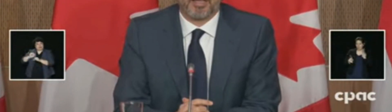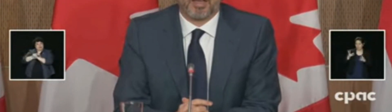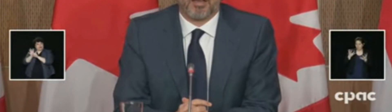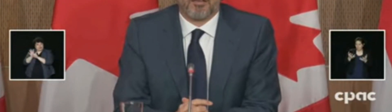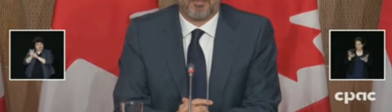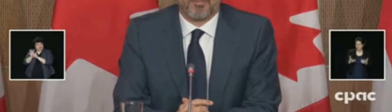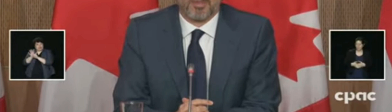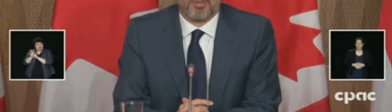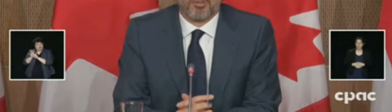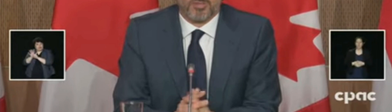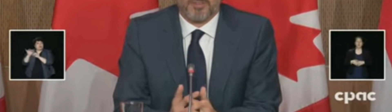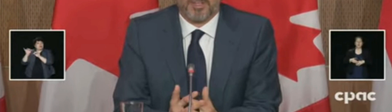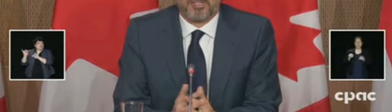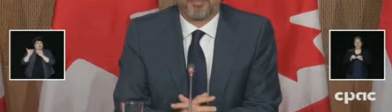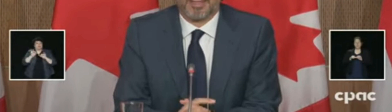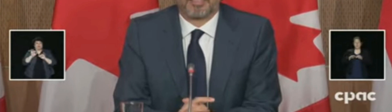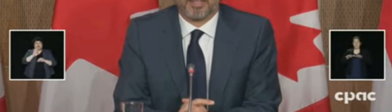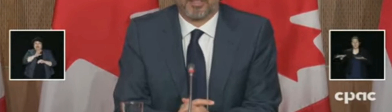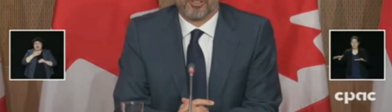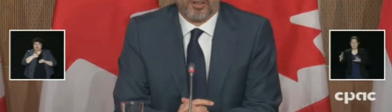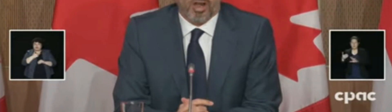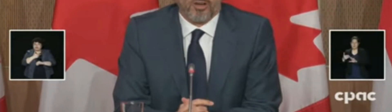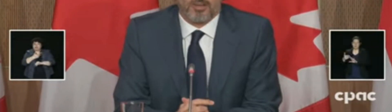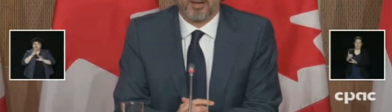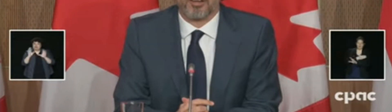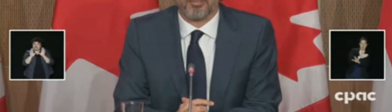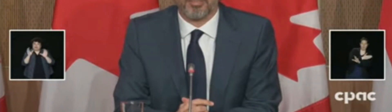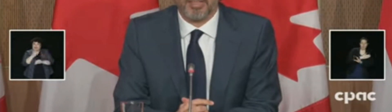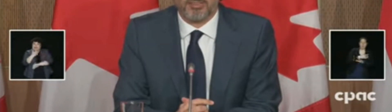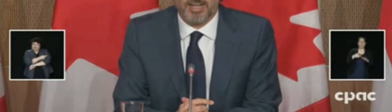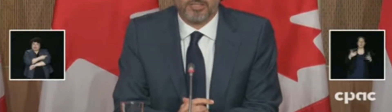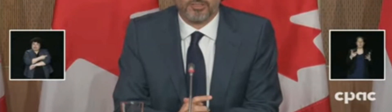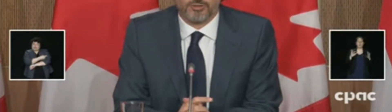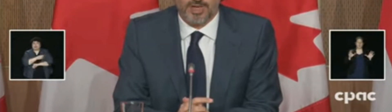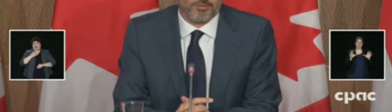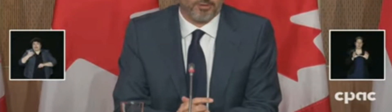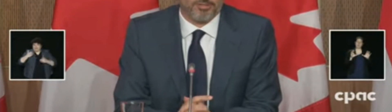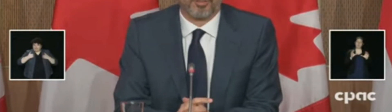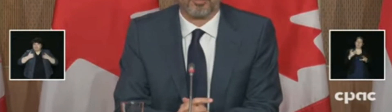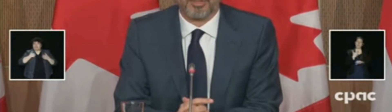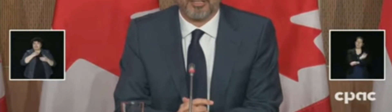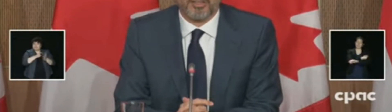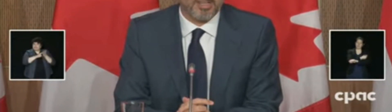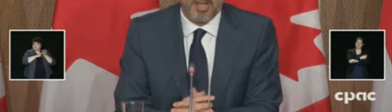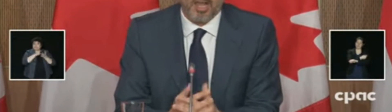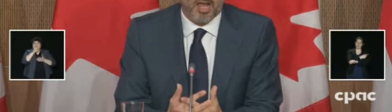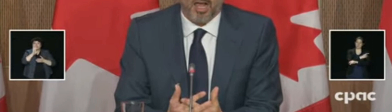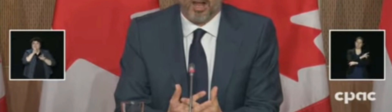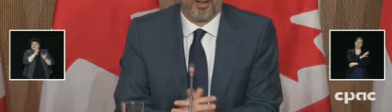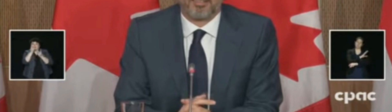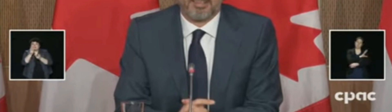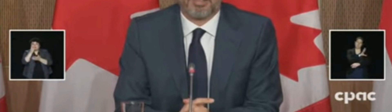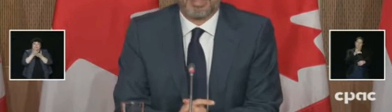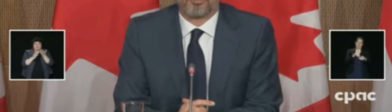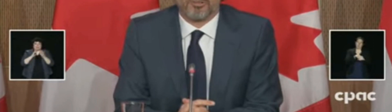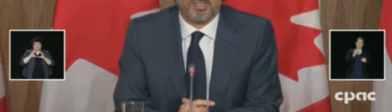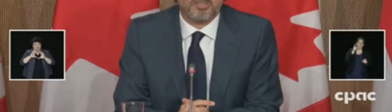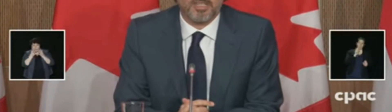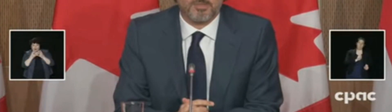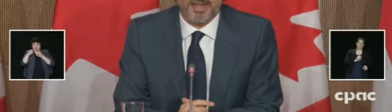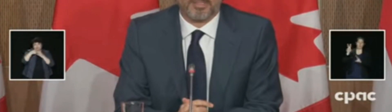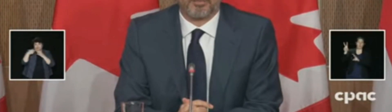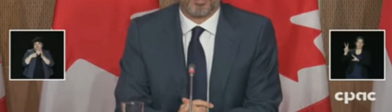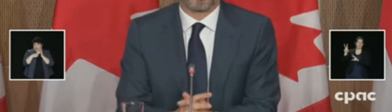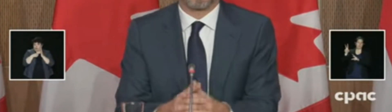pre-pandemic, certificates of vaccination are a part of international travel to certain regions and are naturally